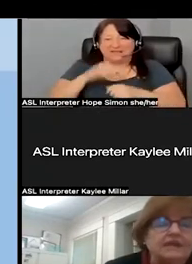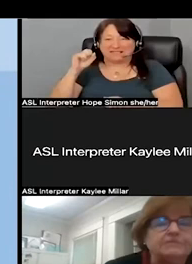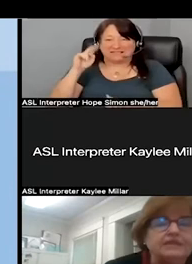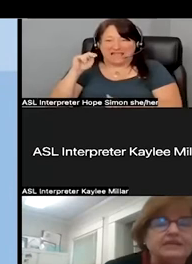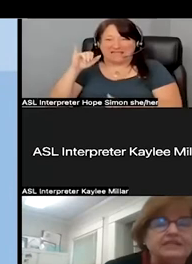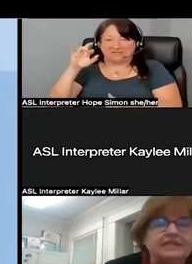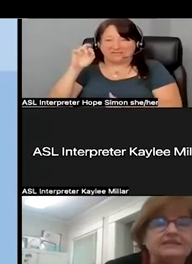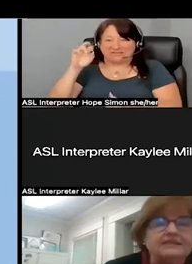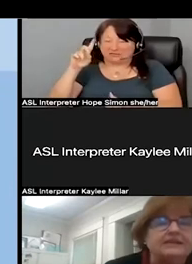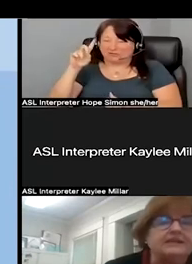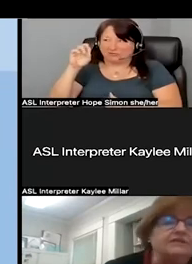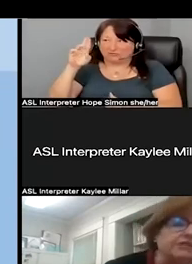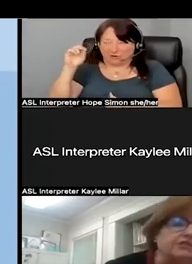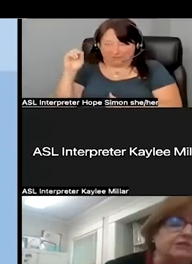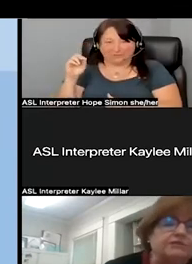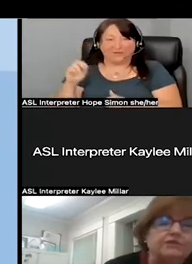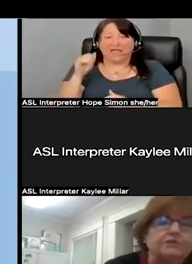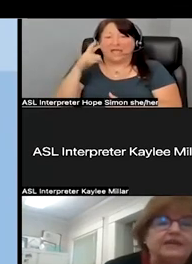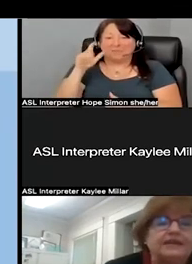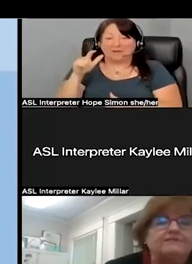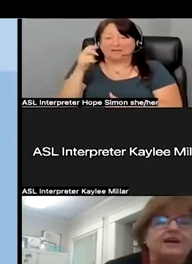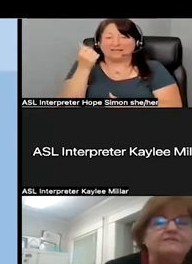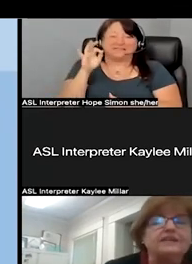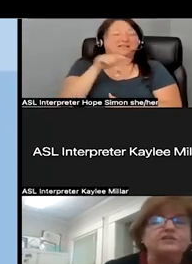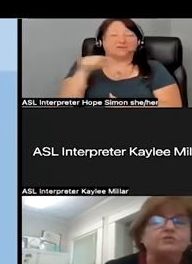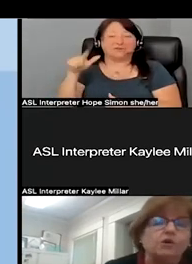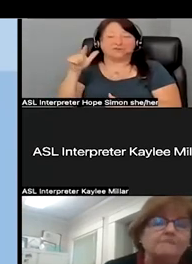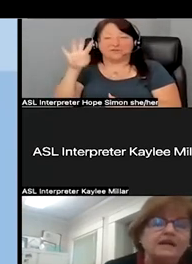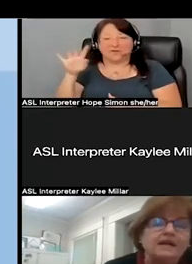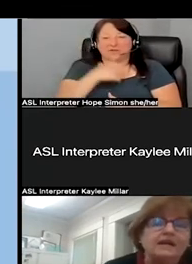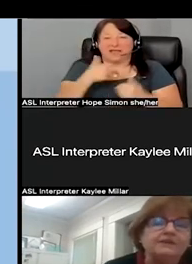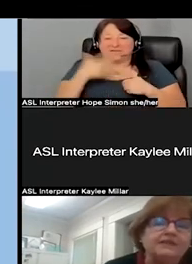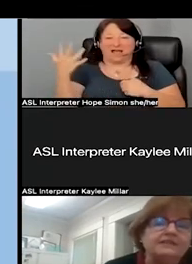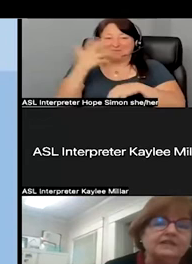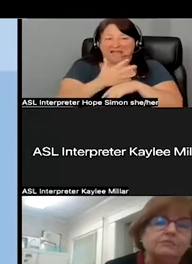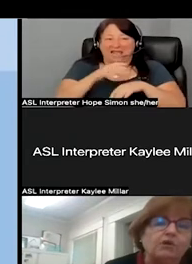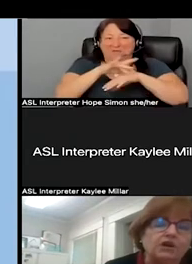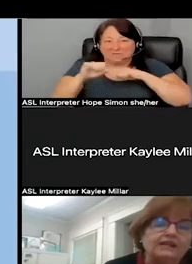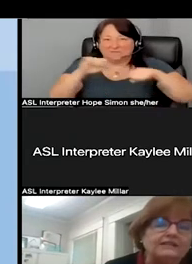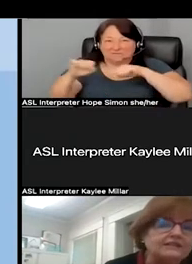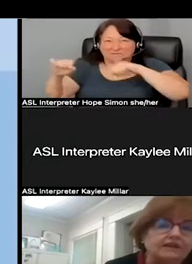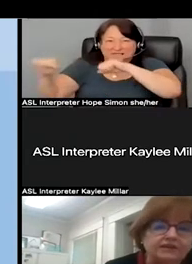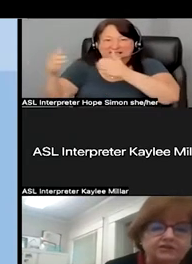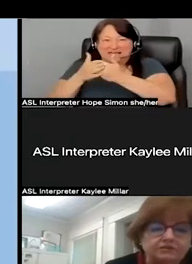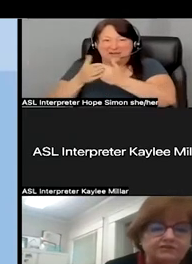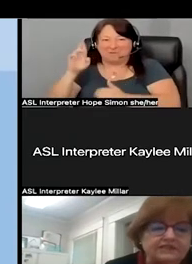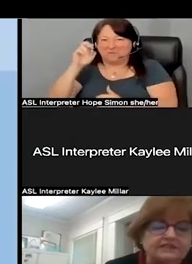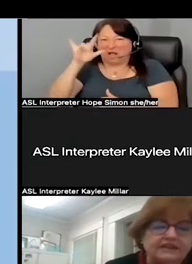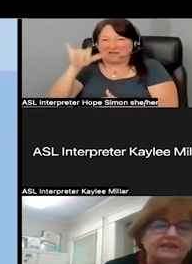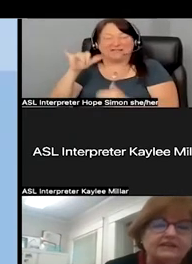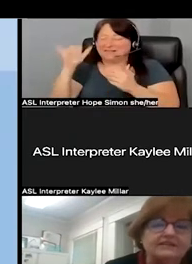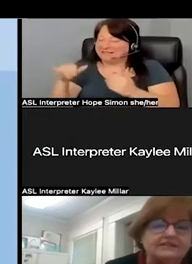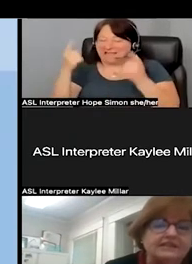On April the 19th through the 24th, we had a 5-day swarm of events near Brawley. This is not unusual for